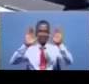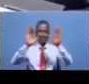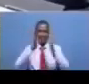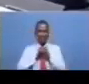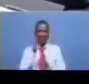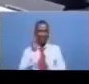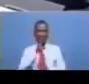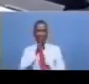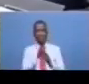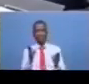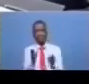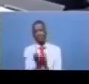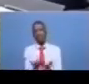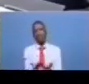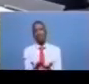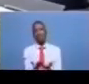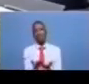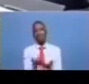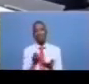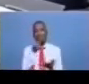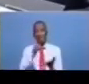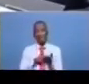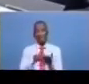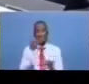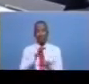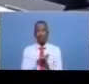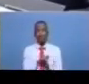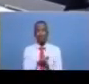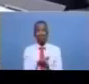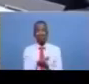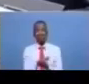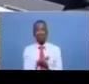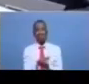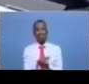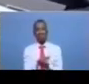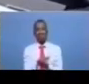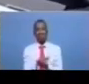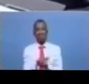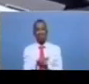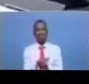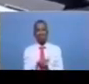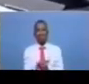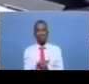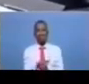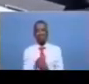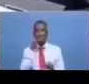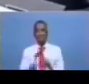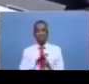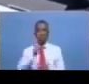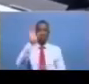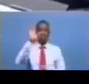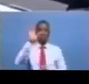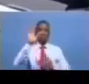her affidavits before the court. And when we talk about an affidavit, we are talking about depositions under oath,